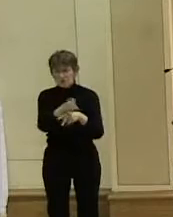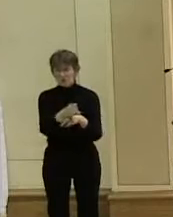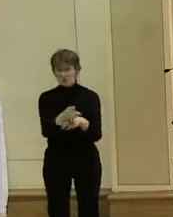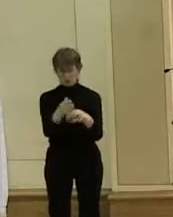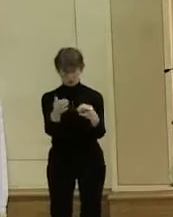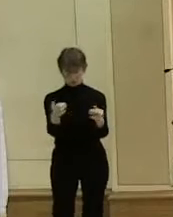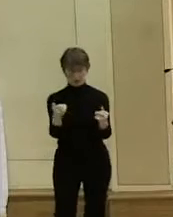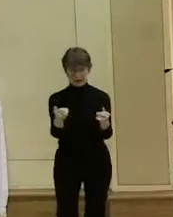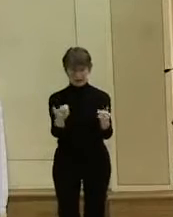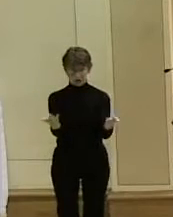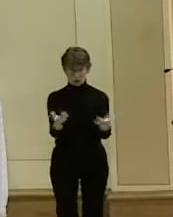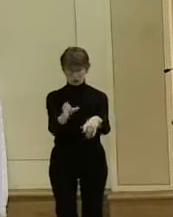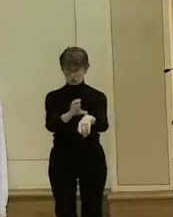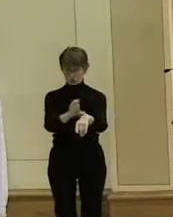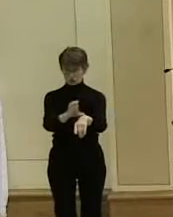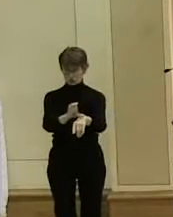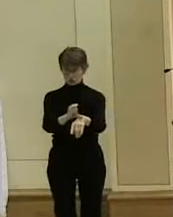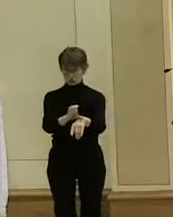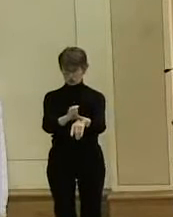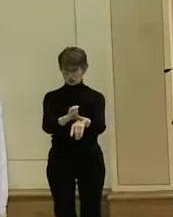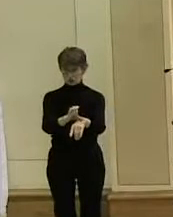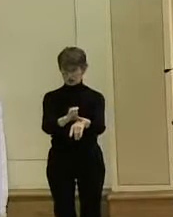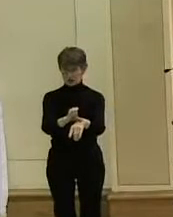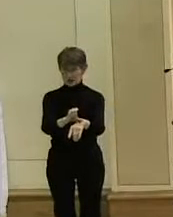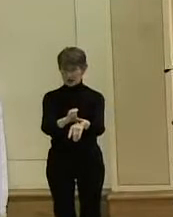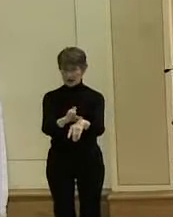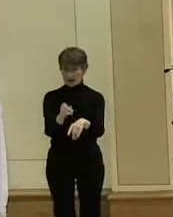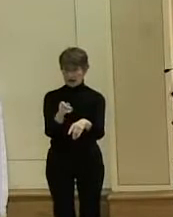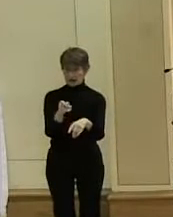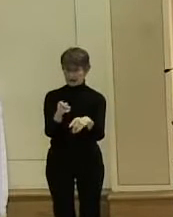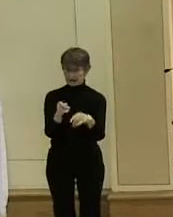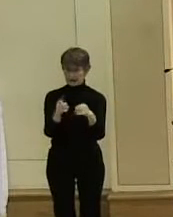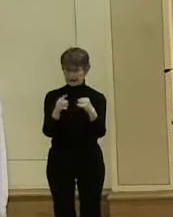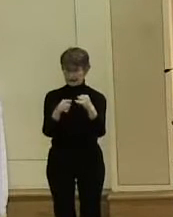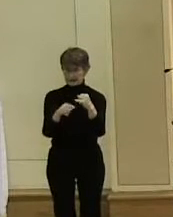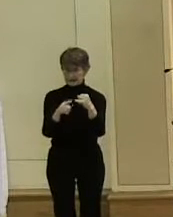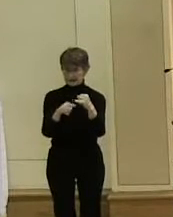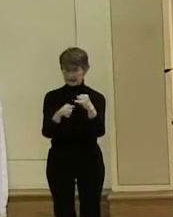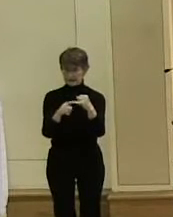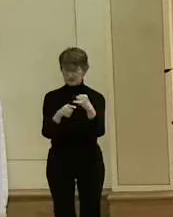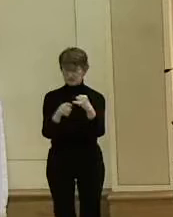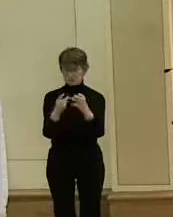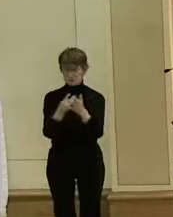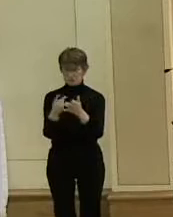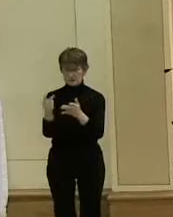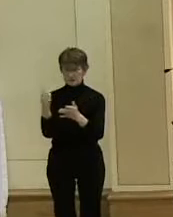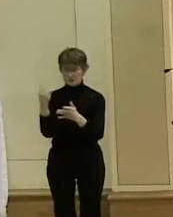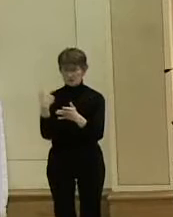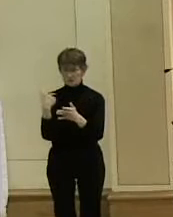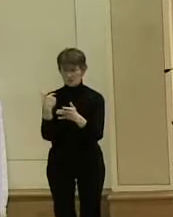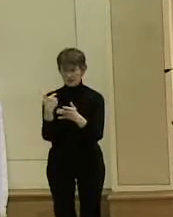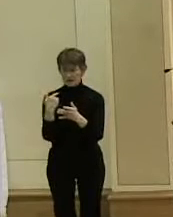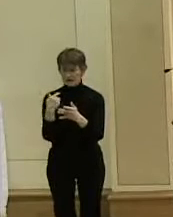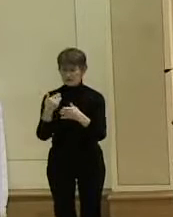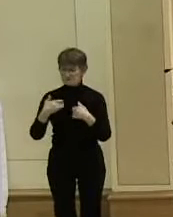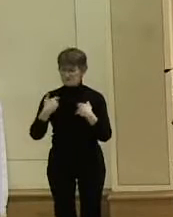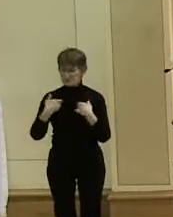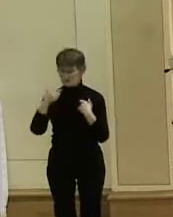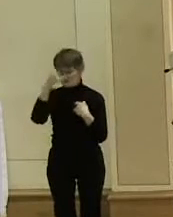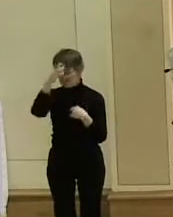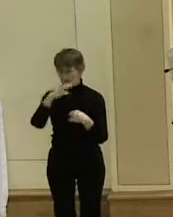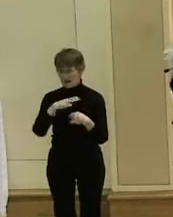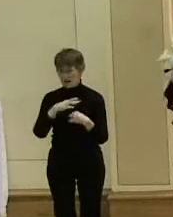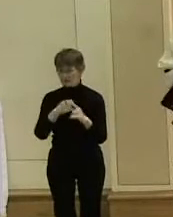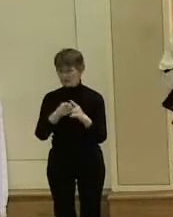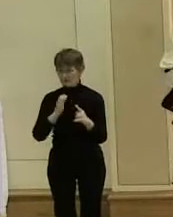are today at church. And you know, last 2 weeks ago, there's a young man